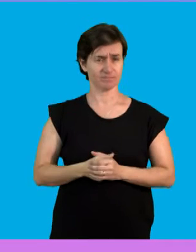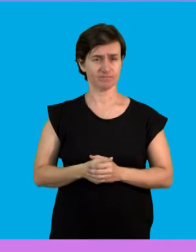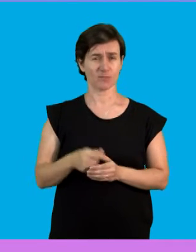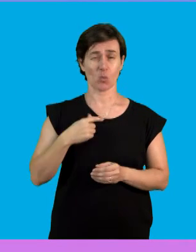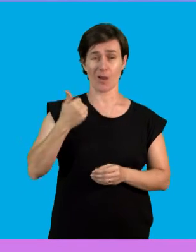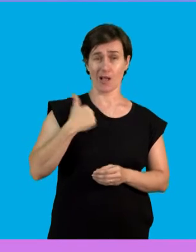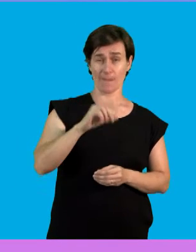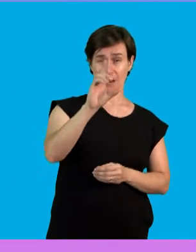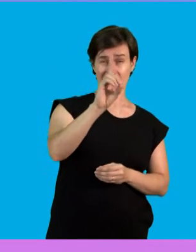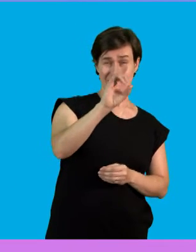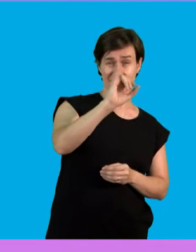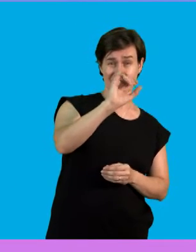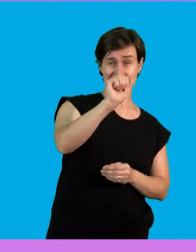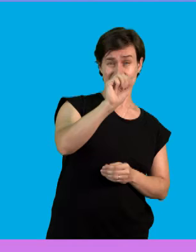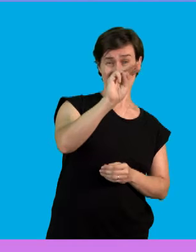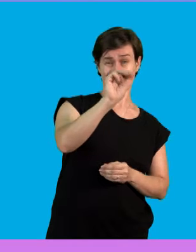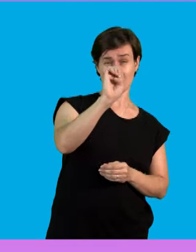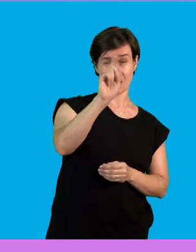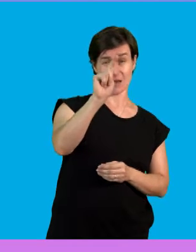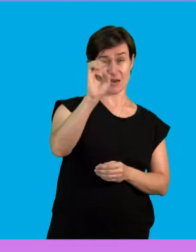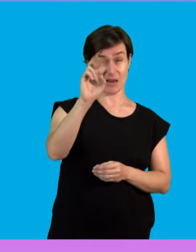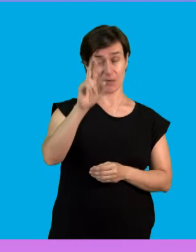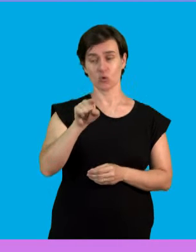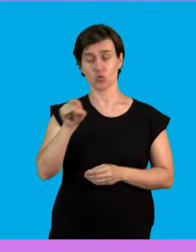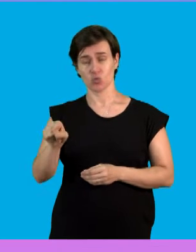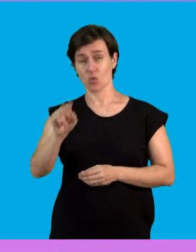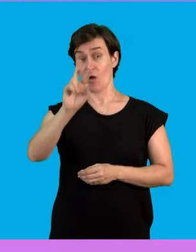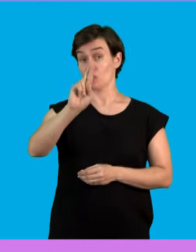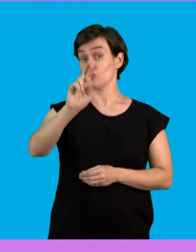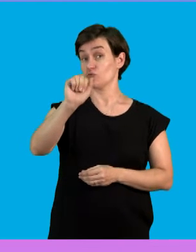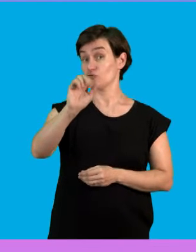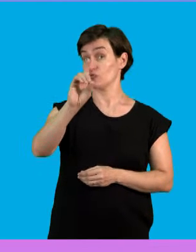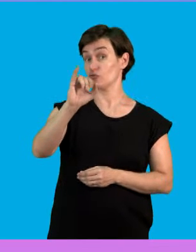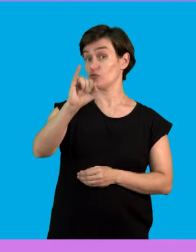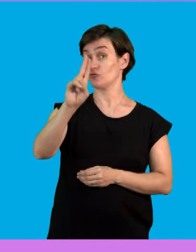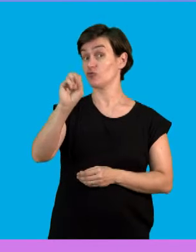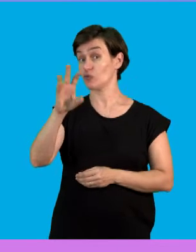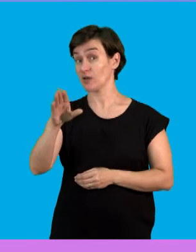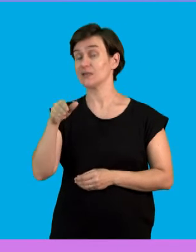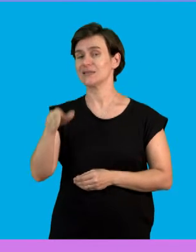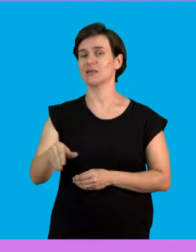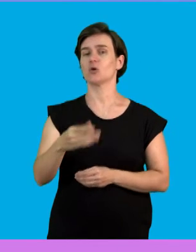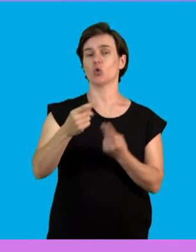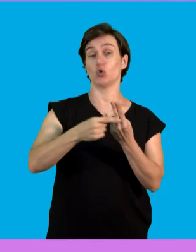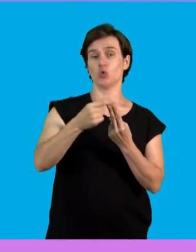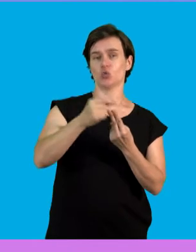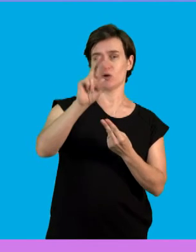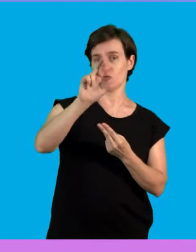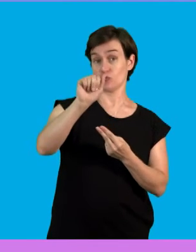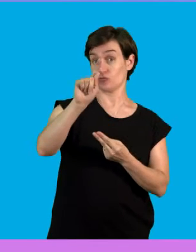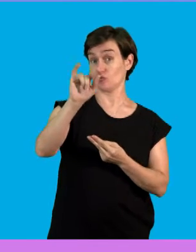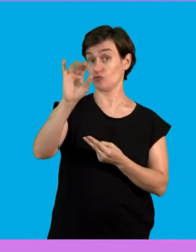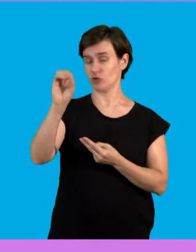want the diameter to the radius in a unit ratio.